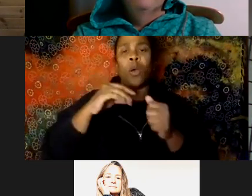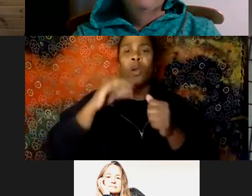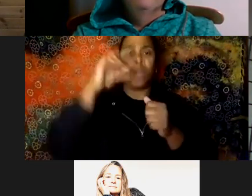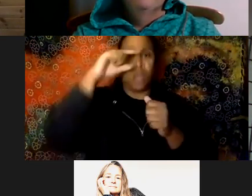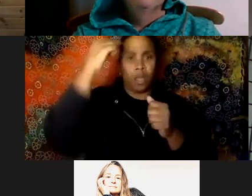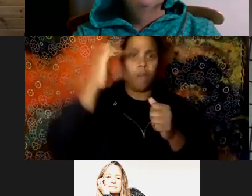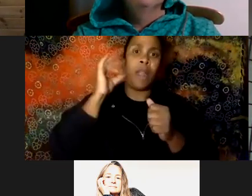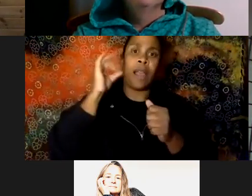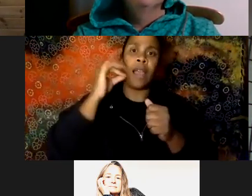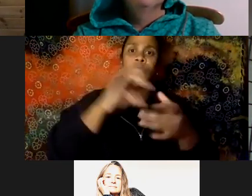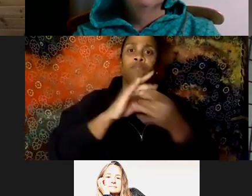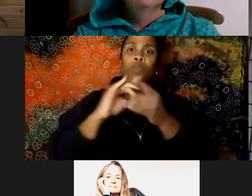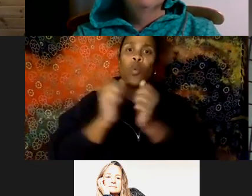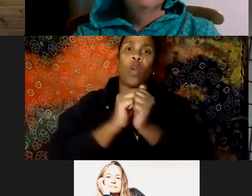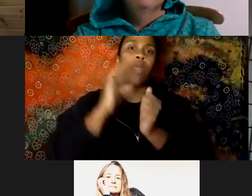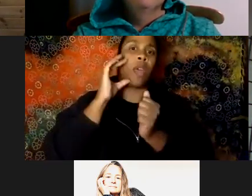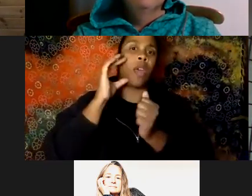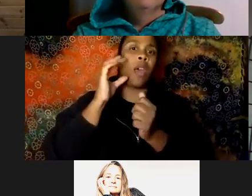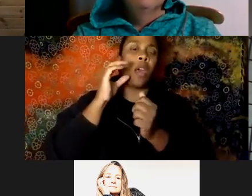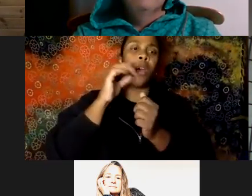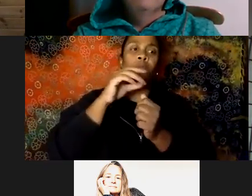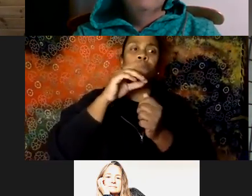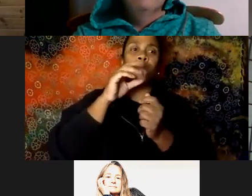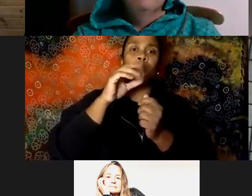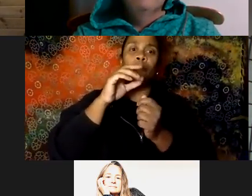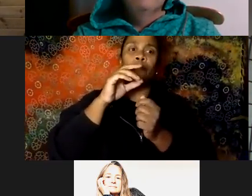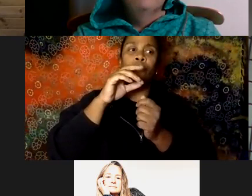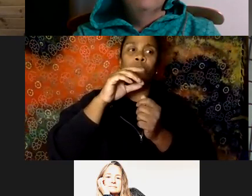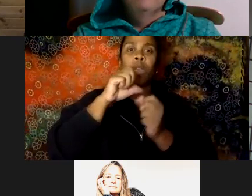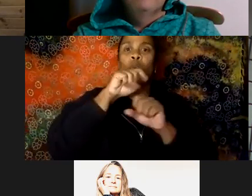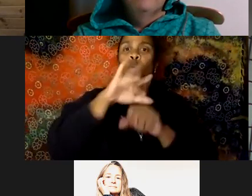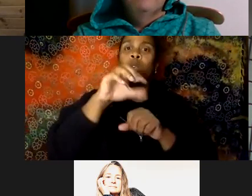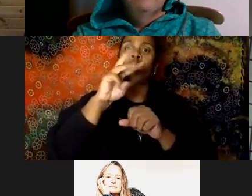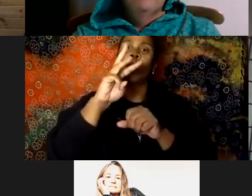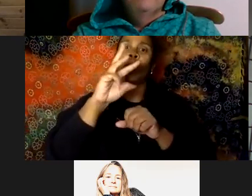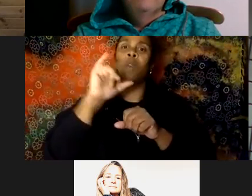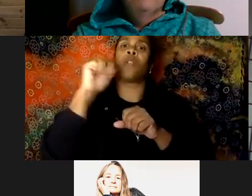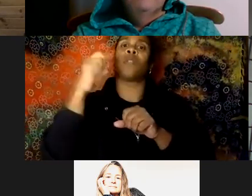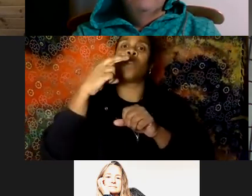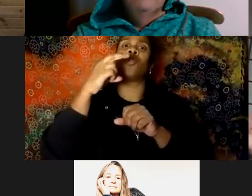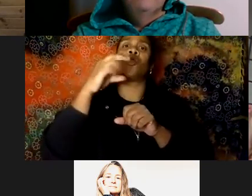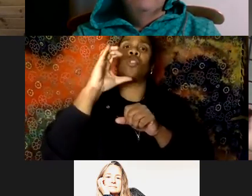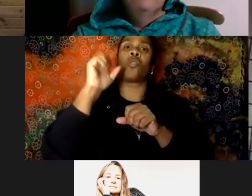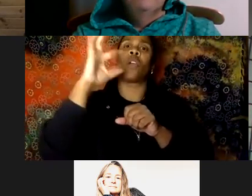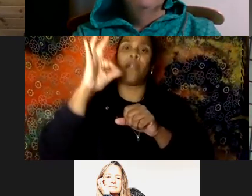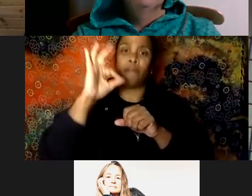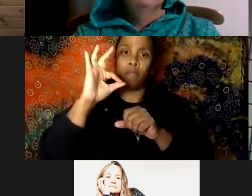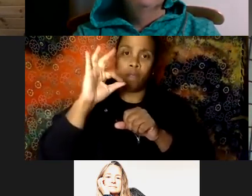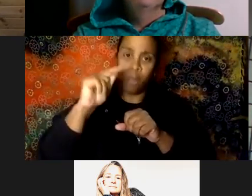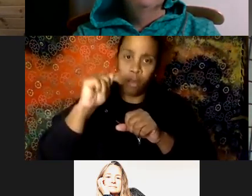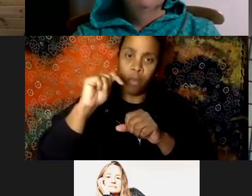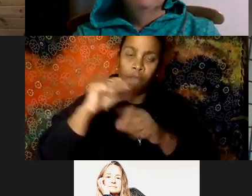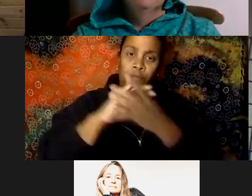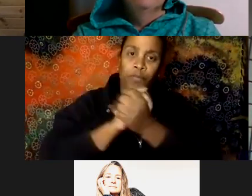is black. To conjure is to call upon a spirit by means of a magic ritual. Halloween and Samhain are perfect times to honor